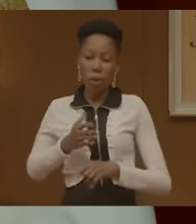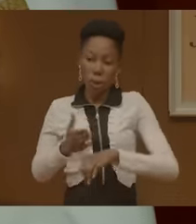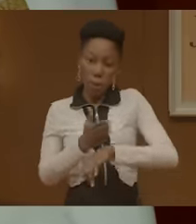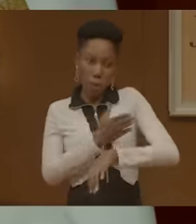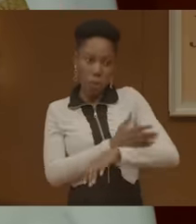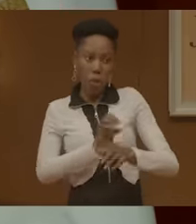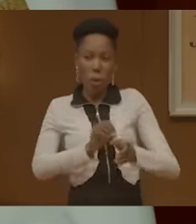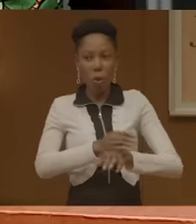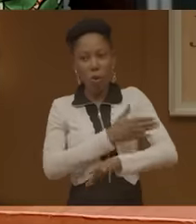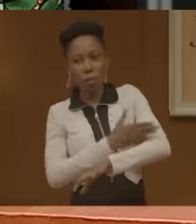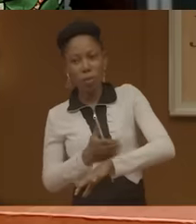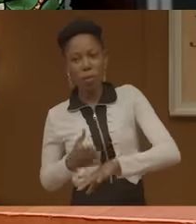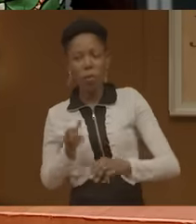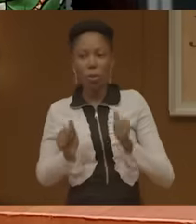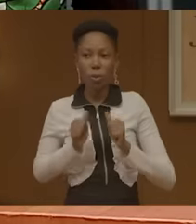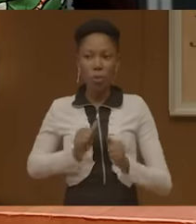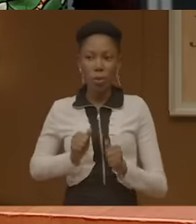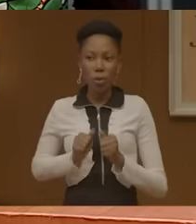getting better? Is it the same?